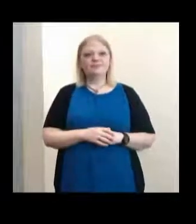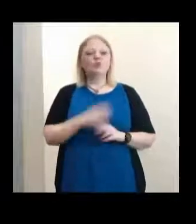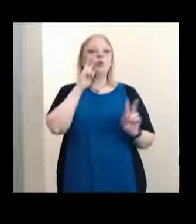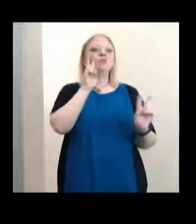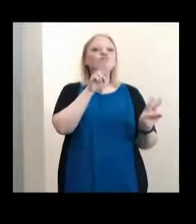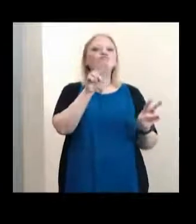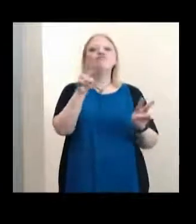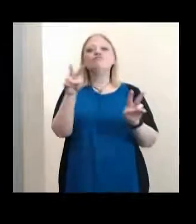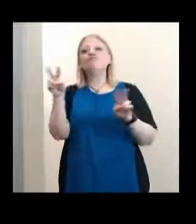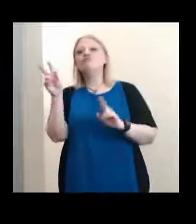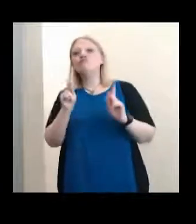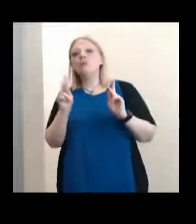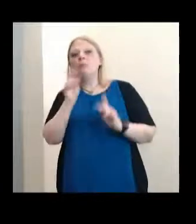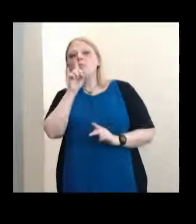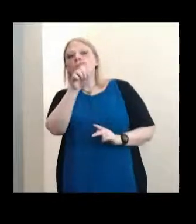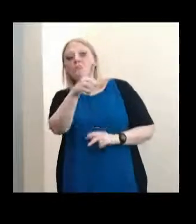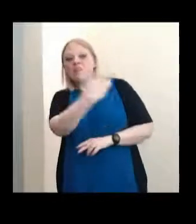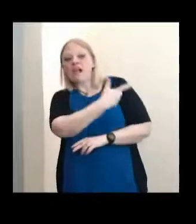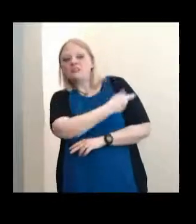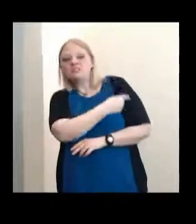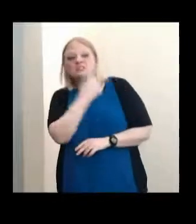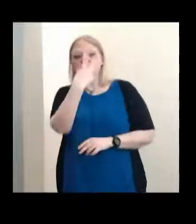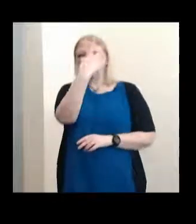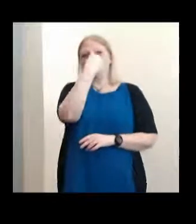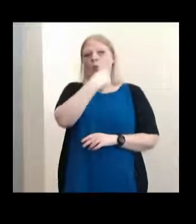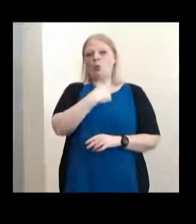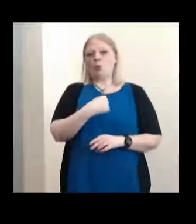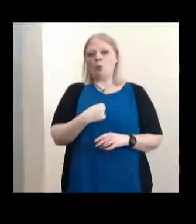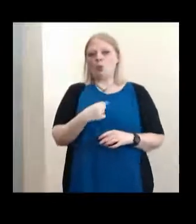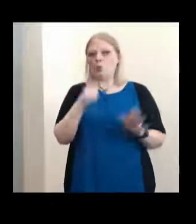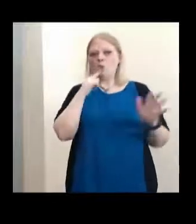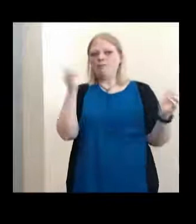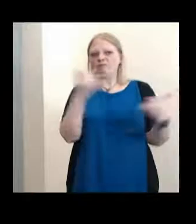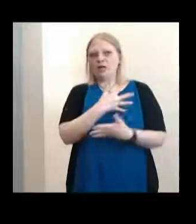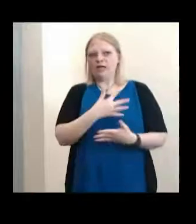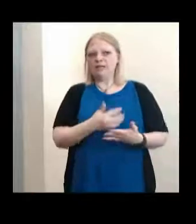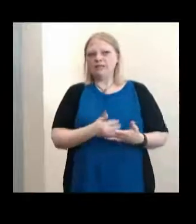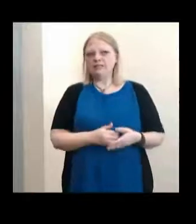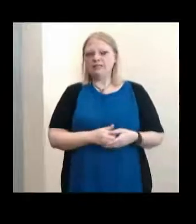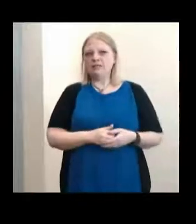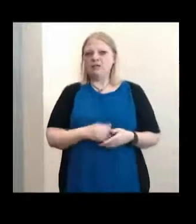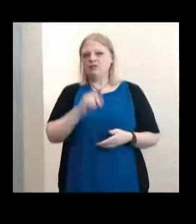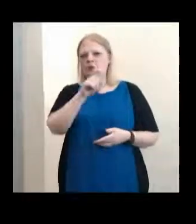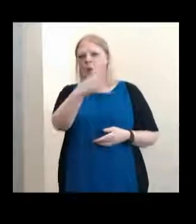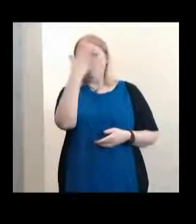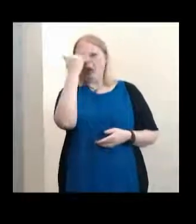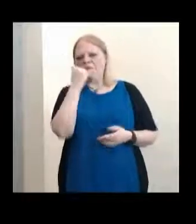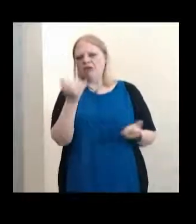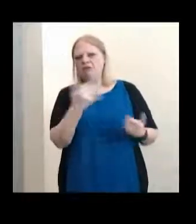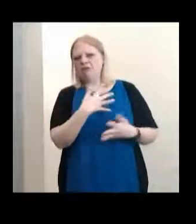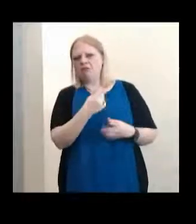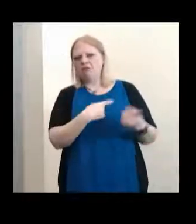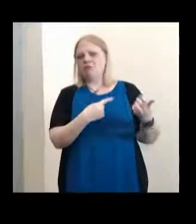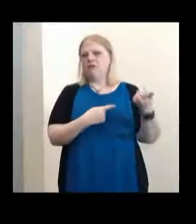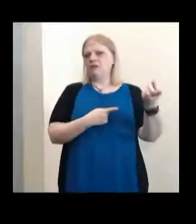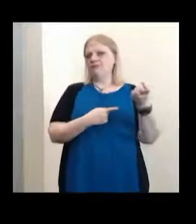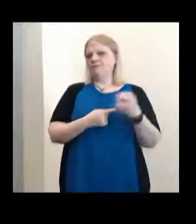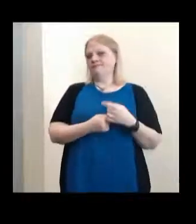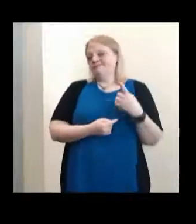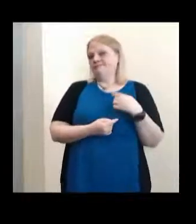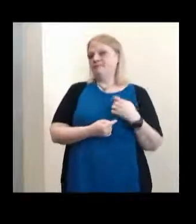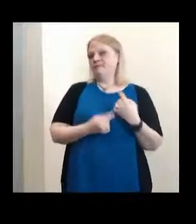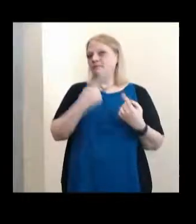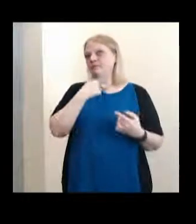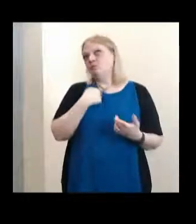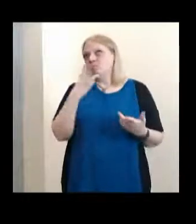and I ask them if they've been vaccinated and they tell me no, and they tell me they're afraid, I ask them why. And they tell me, well,